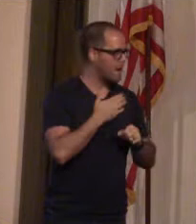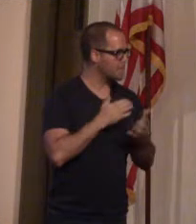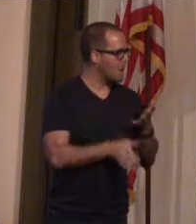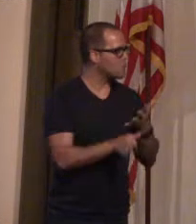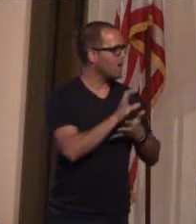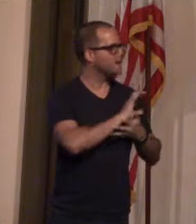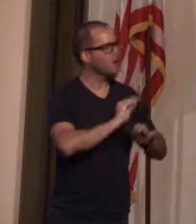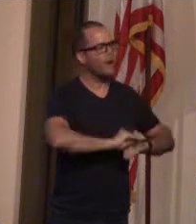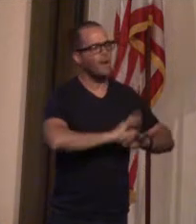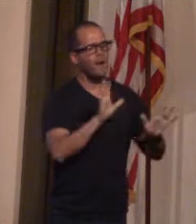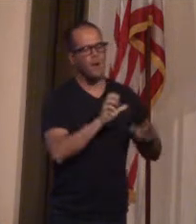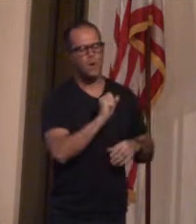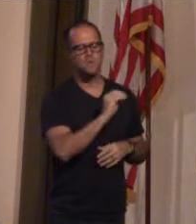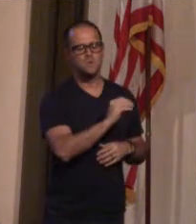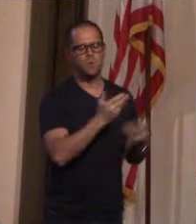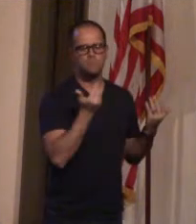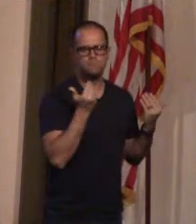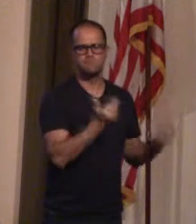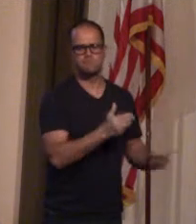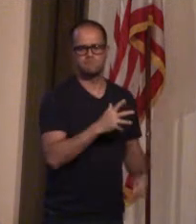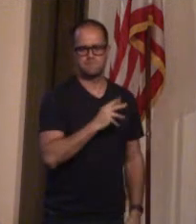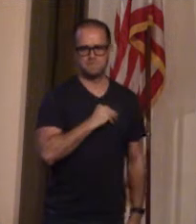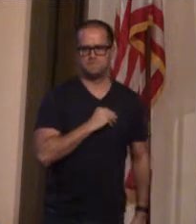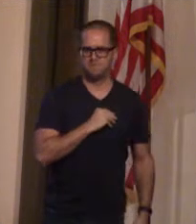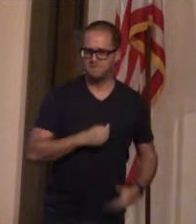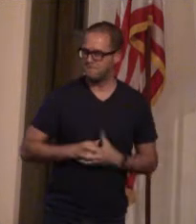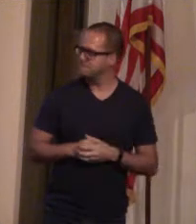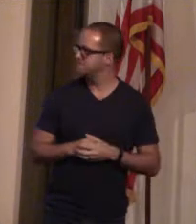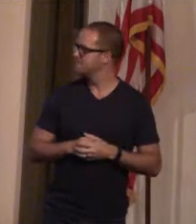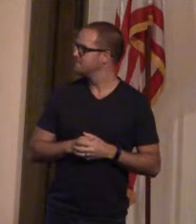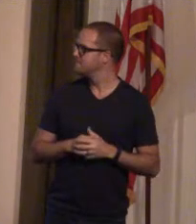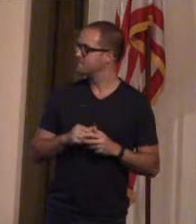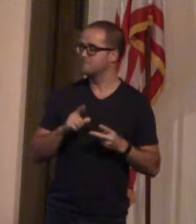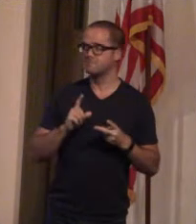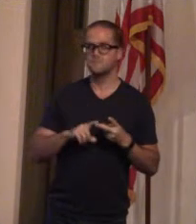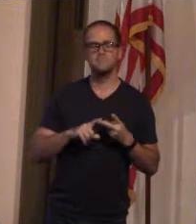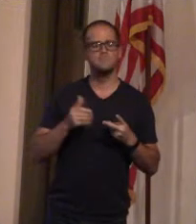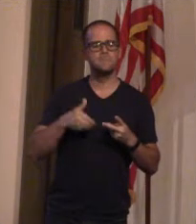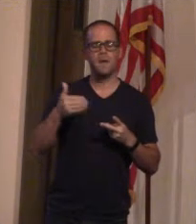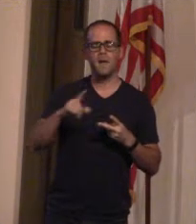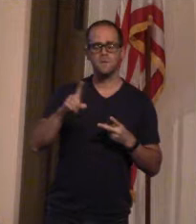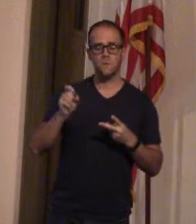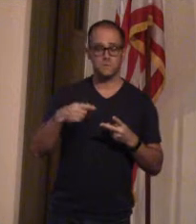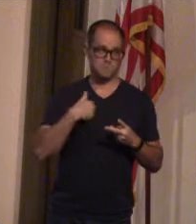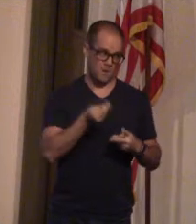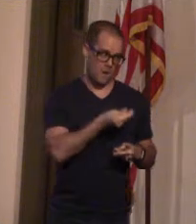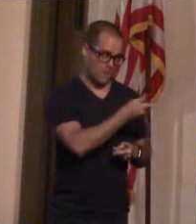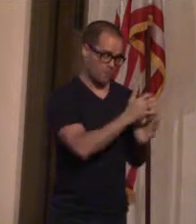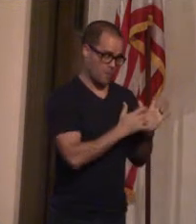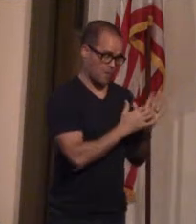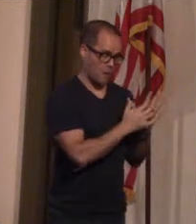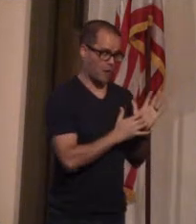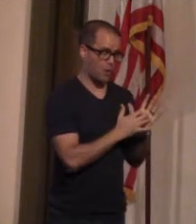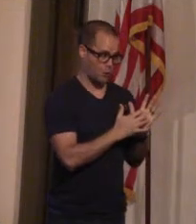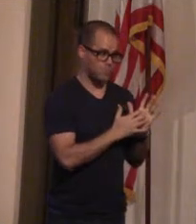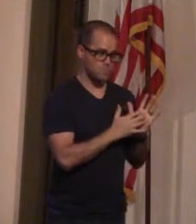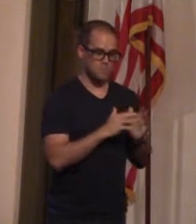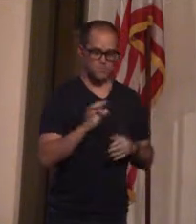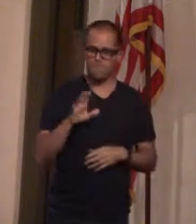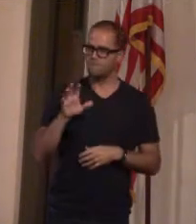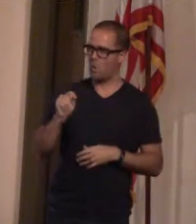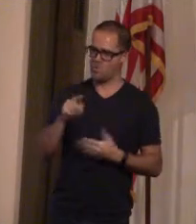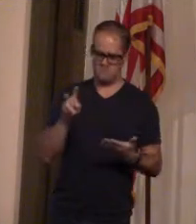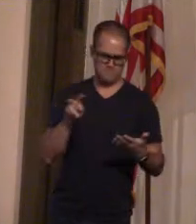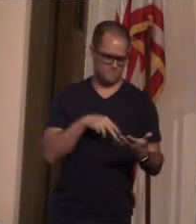tomorrow. St. Peter says, that's not exactly what I was expecting, but I did not make my criteria clear,